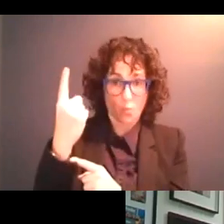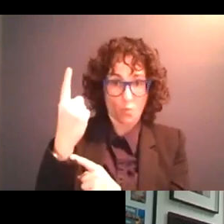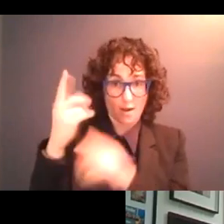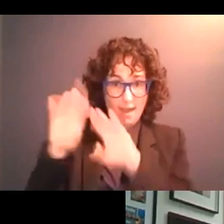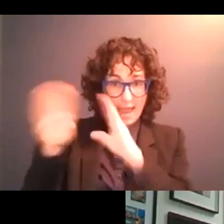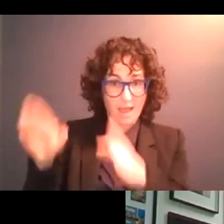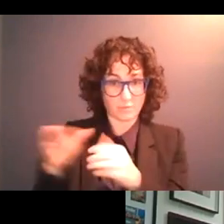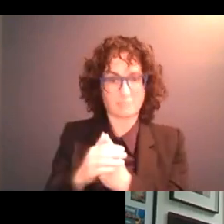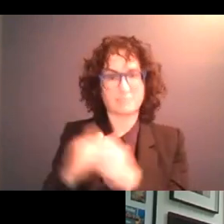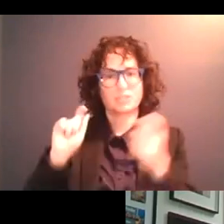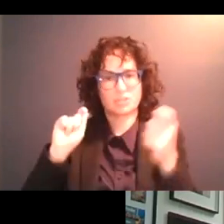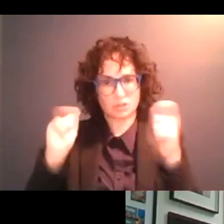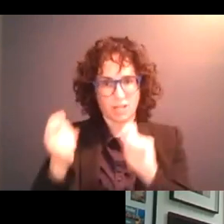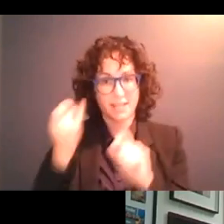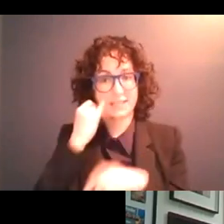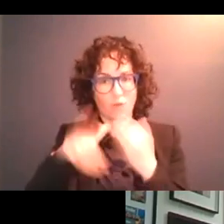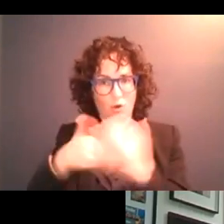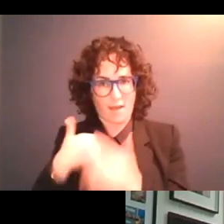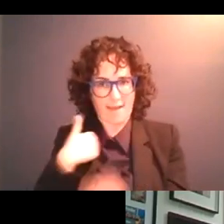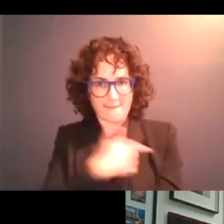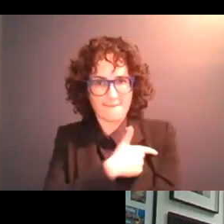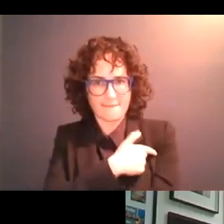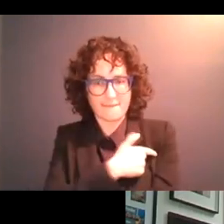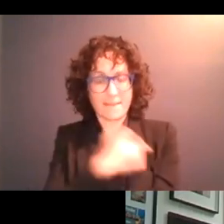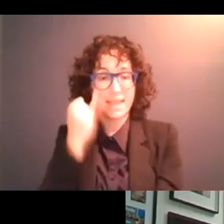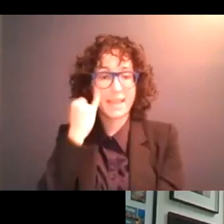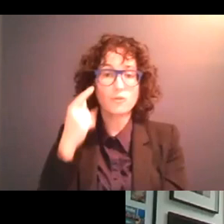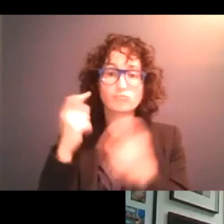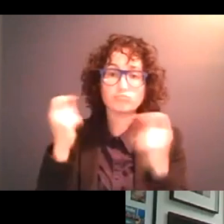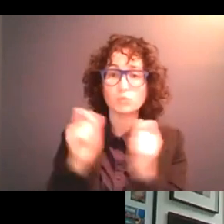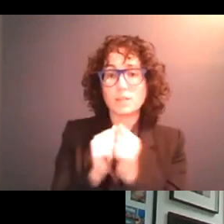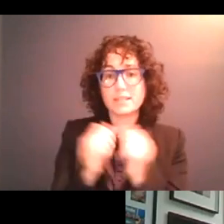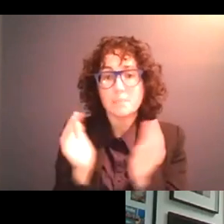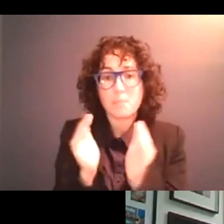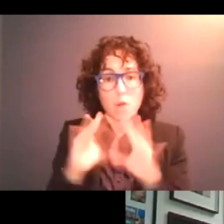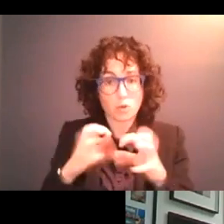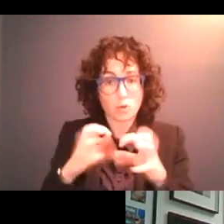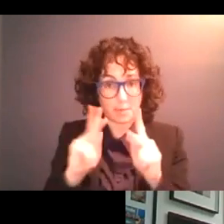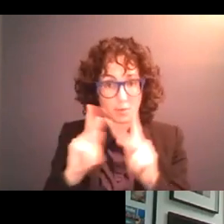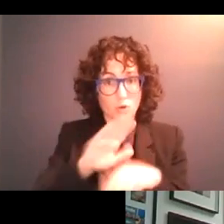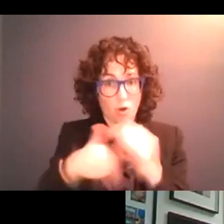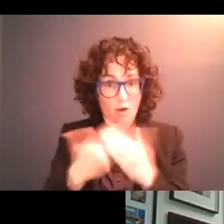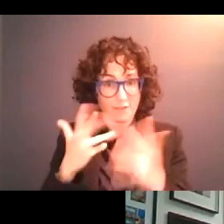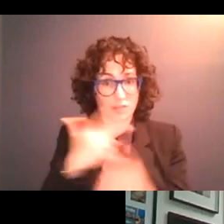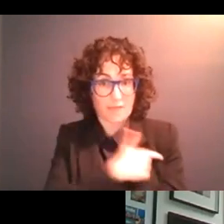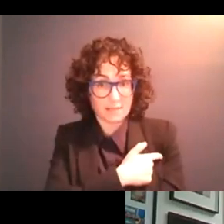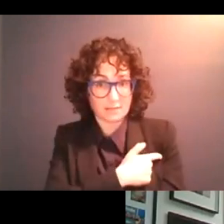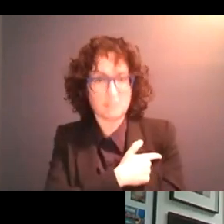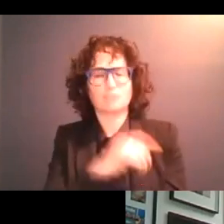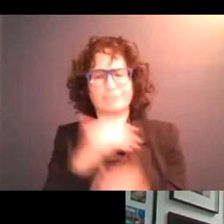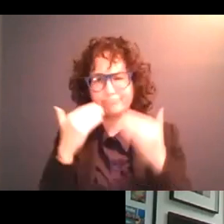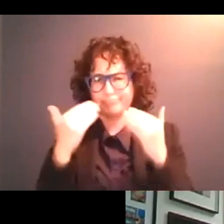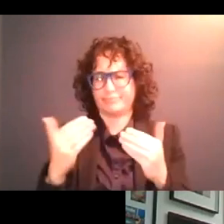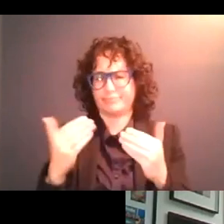everything changes if you're immunized. If you're celebrating with a small group of individuals, everybody is immunized, you can go and celebrate